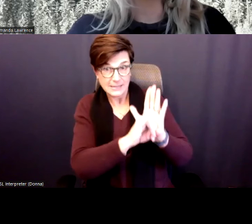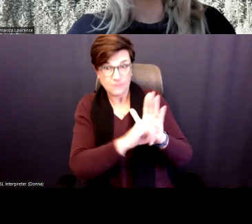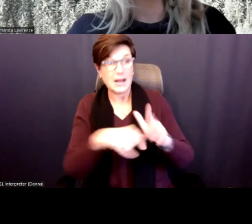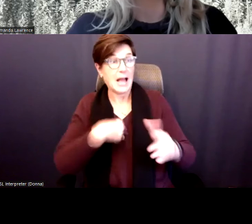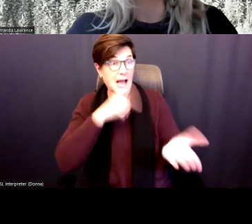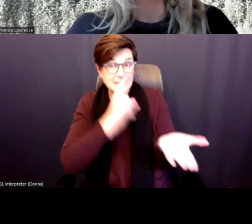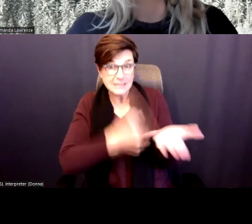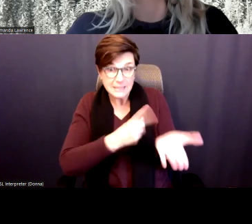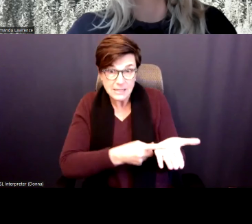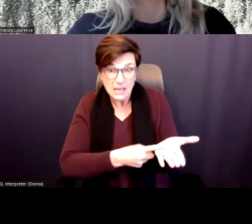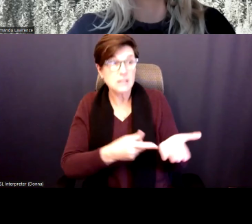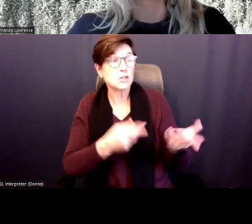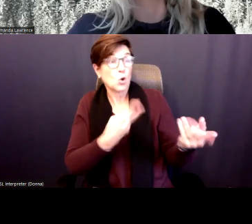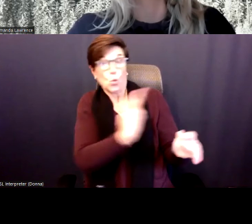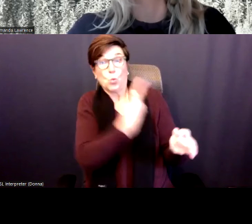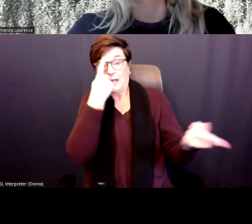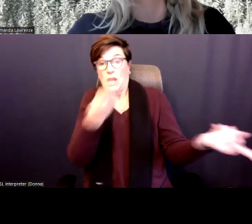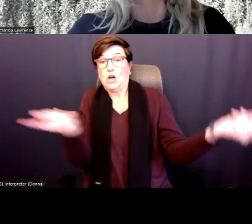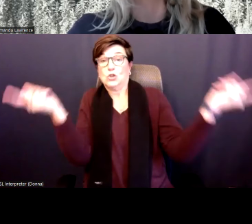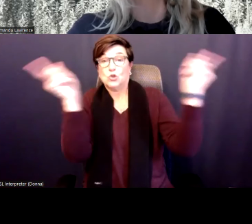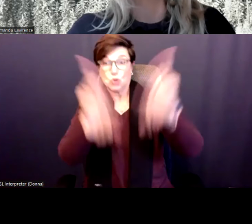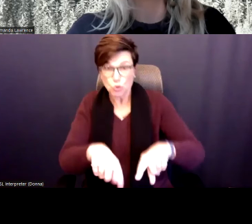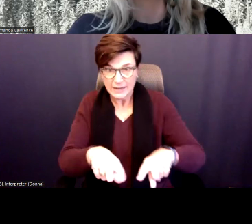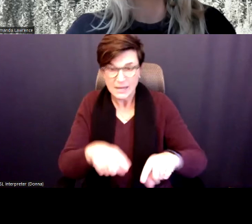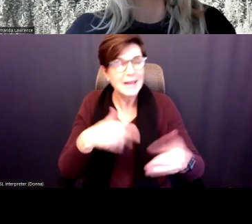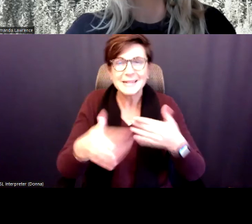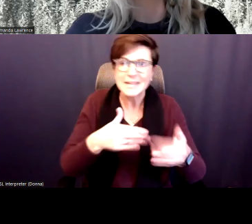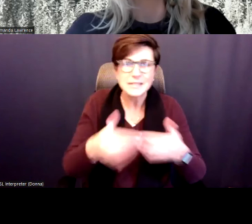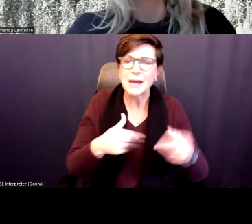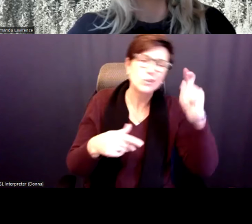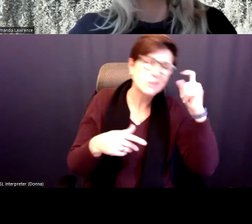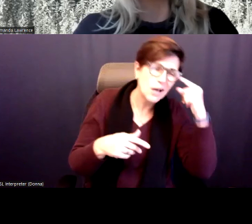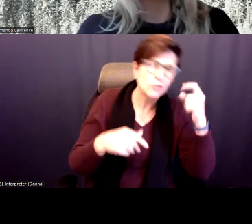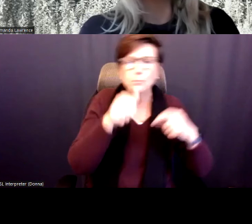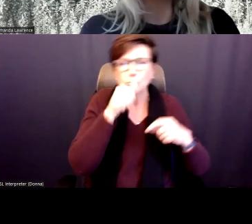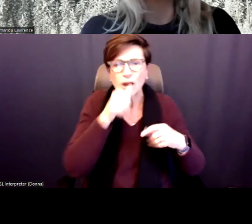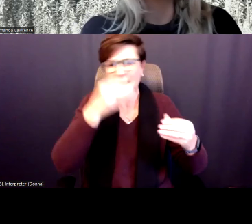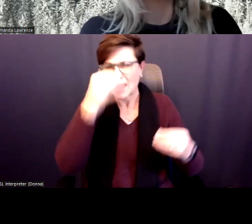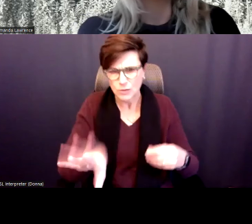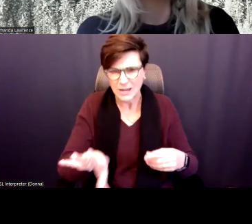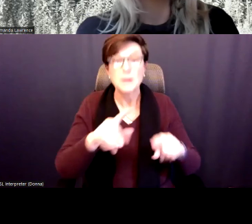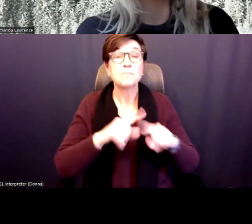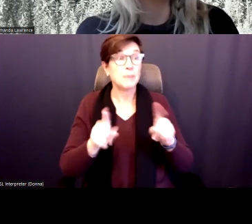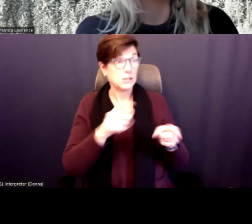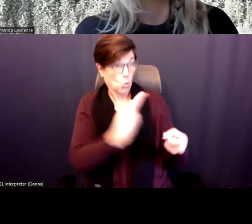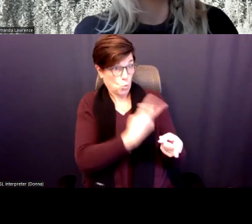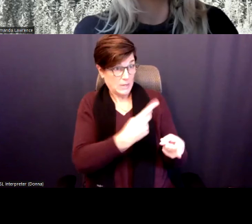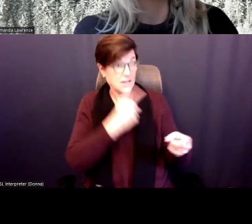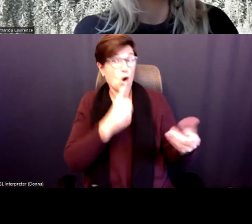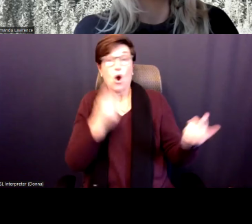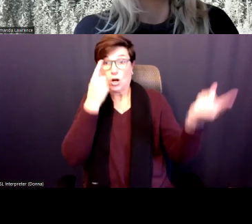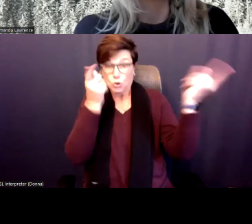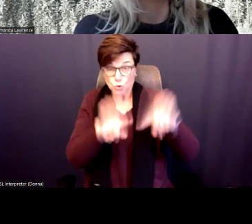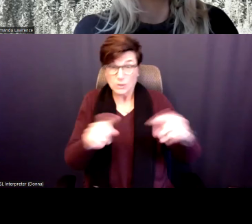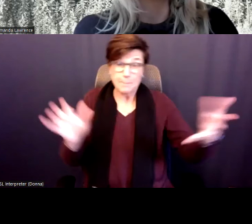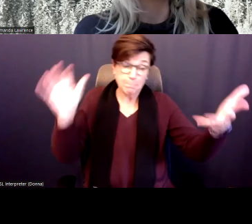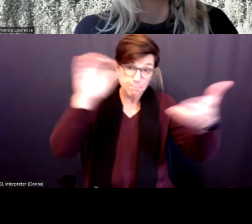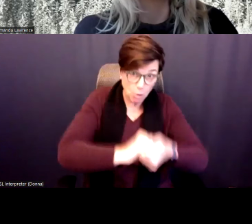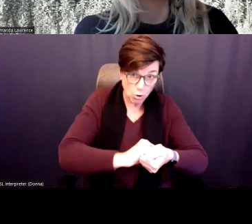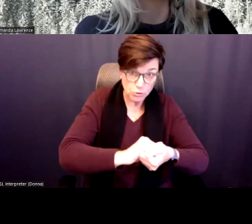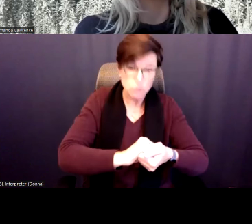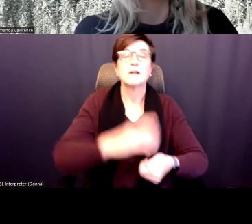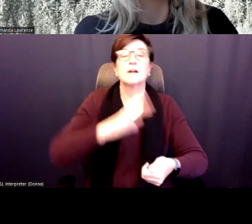government entity or a private nonprofit, it doesn't matter. But if they partners, then you should list who the mandated entities